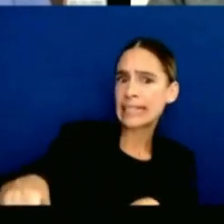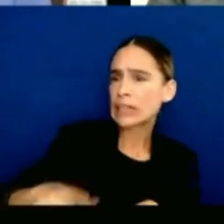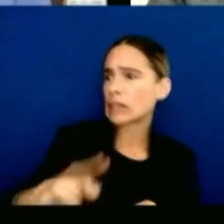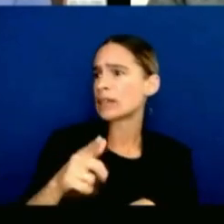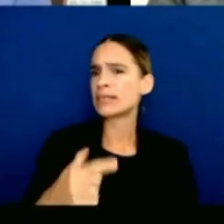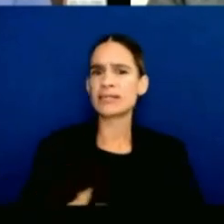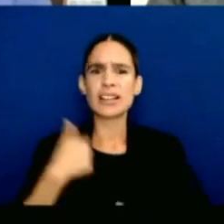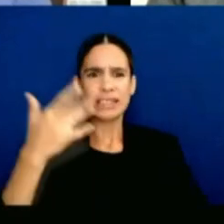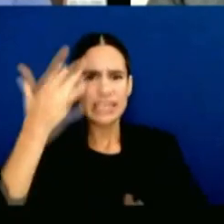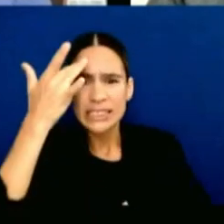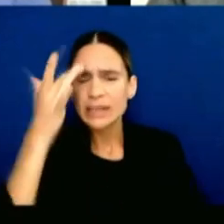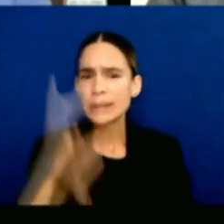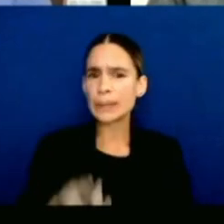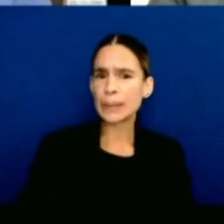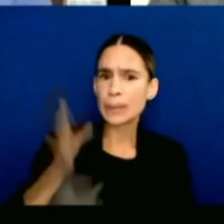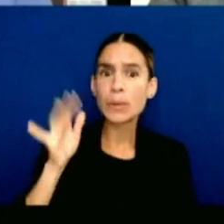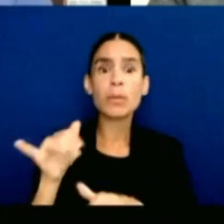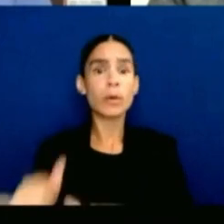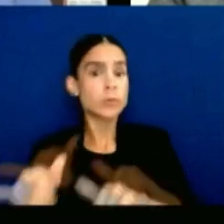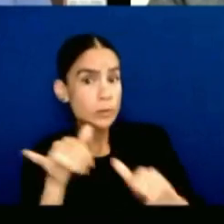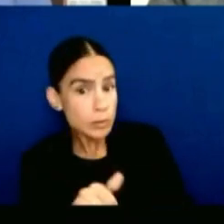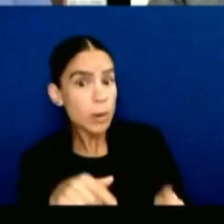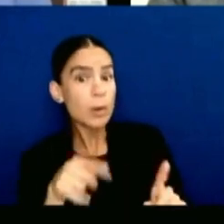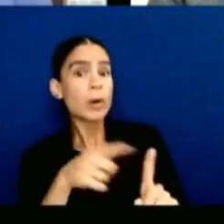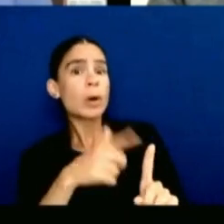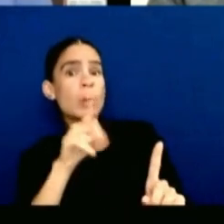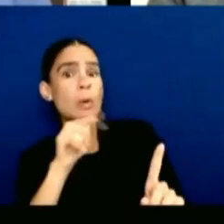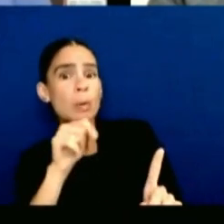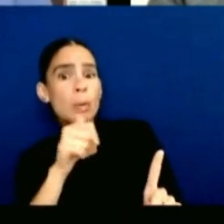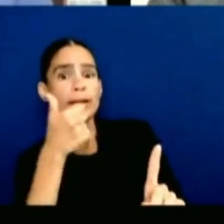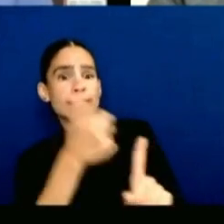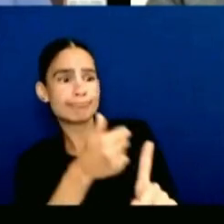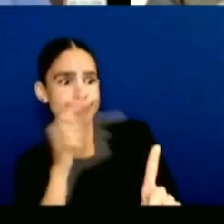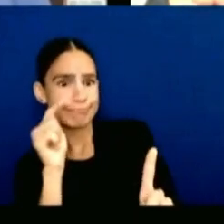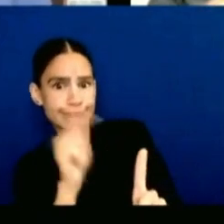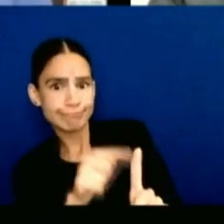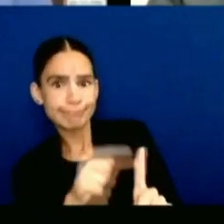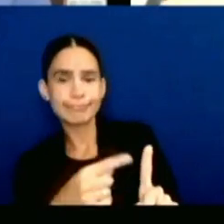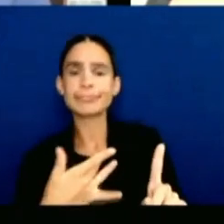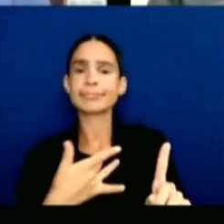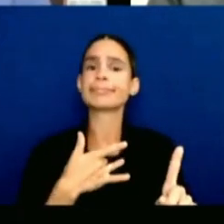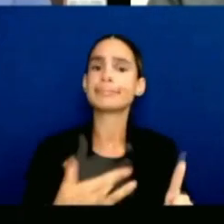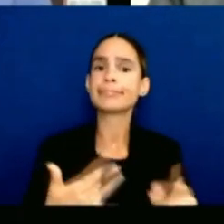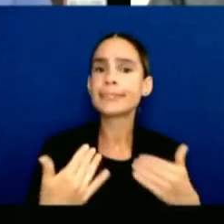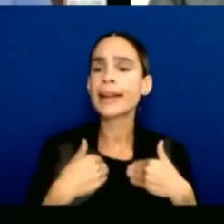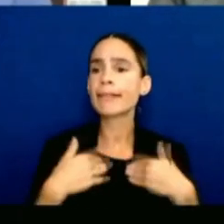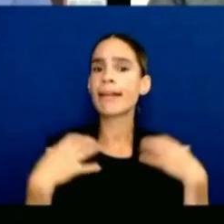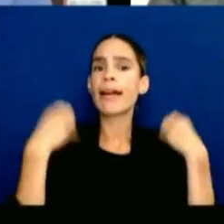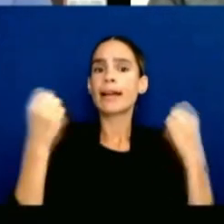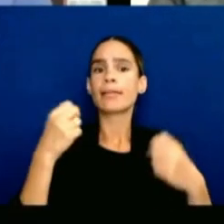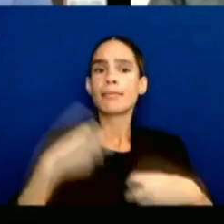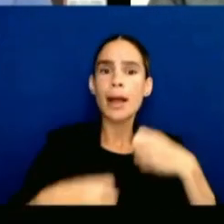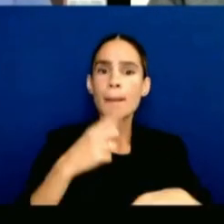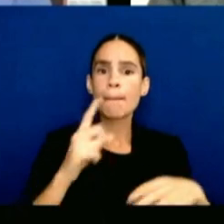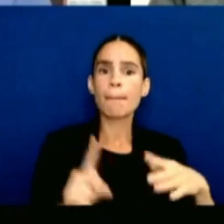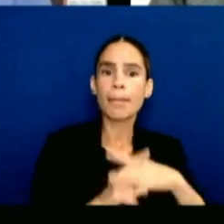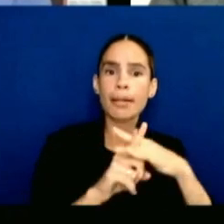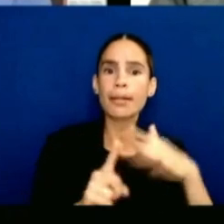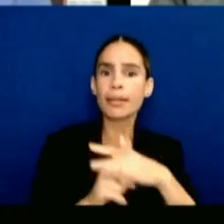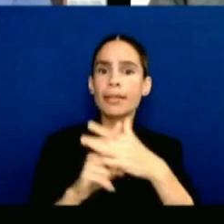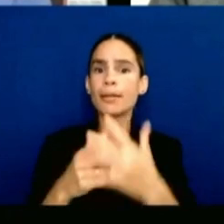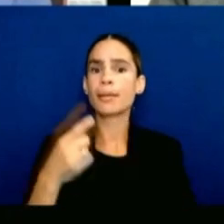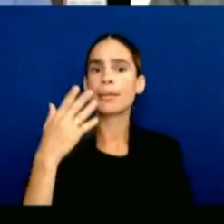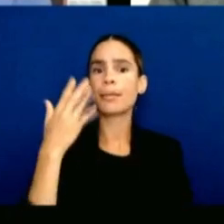prone to complications because of underlying comorbidities. It's a major goal of the trial to be